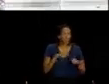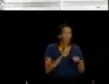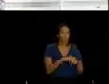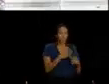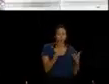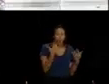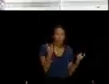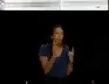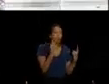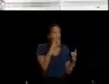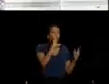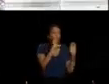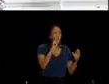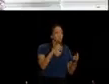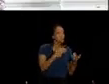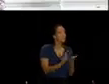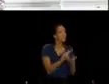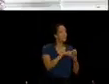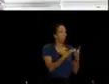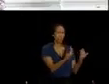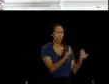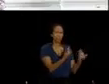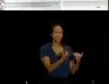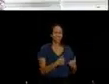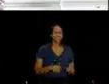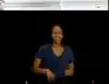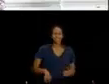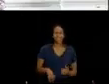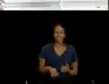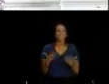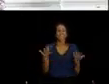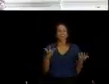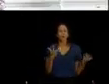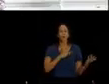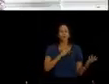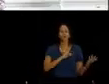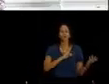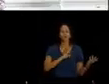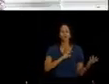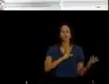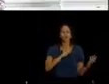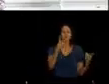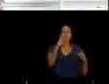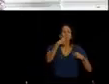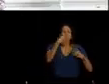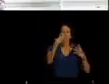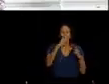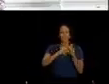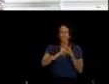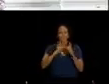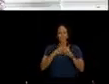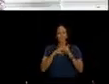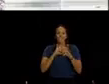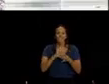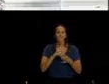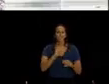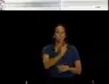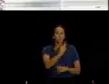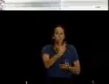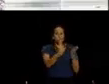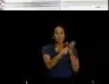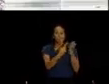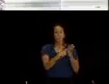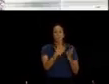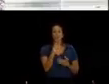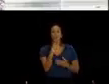always on the hunt for friends. And what sparked is a really beautiful friendship where we get to talk about red